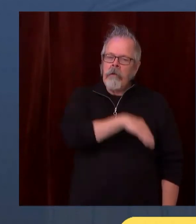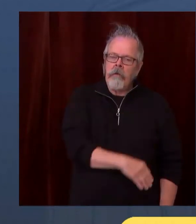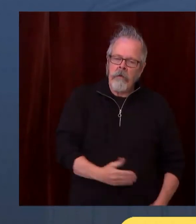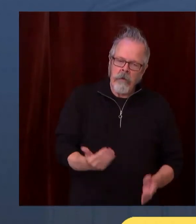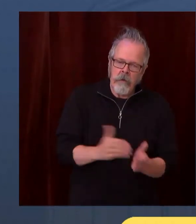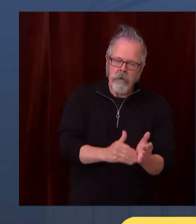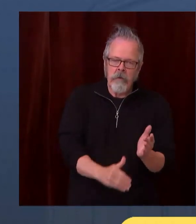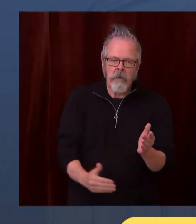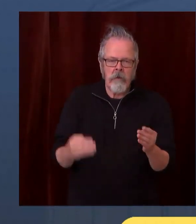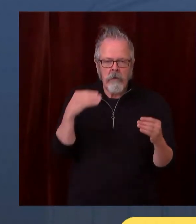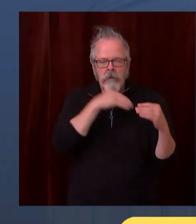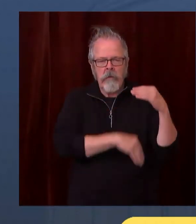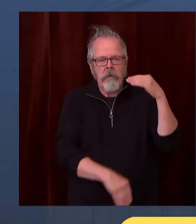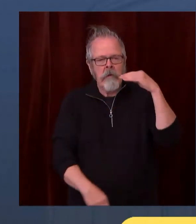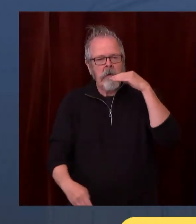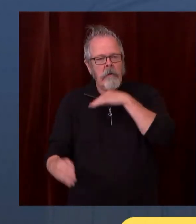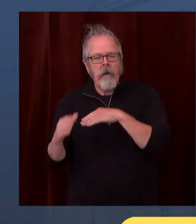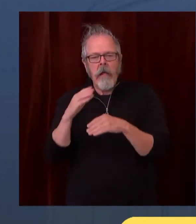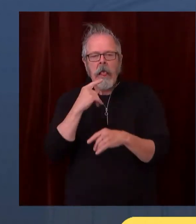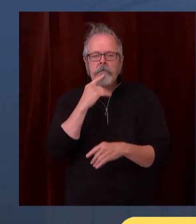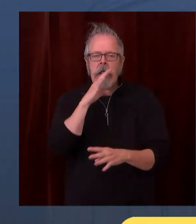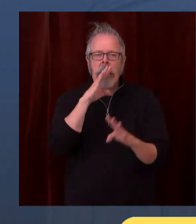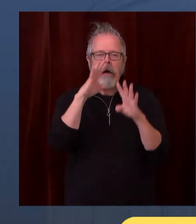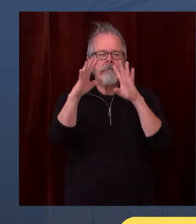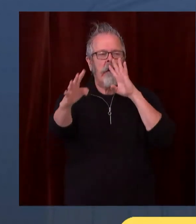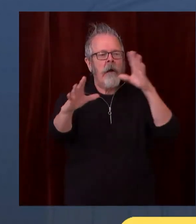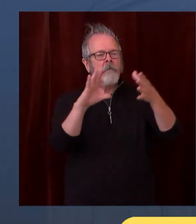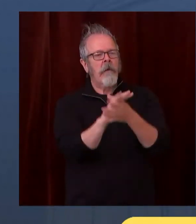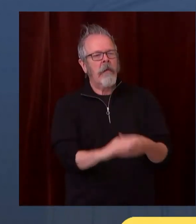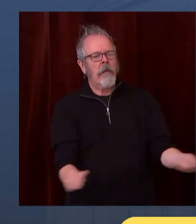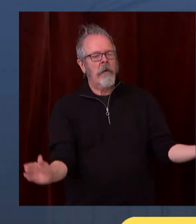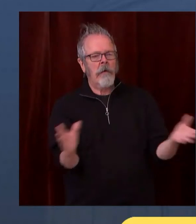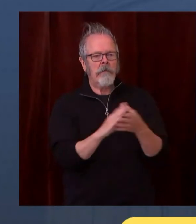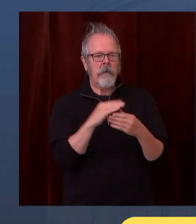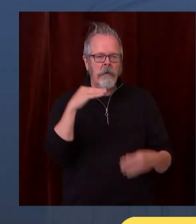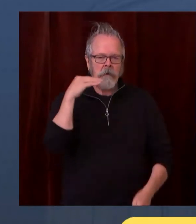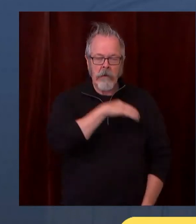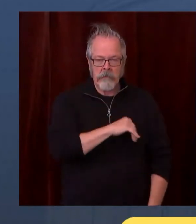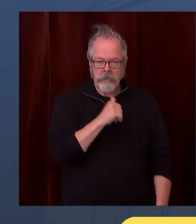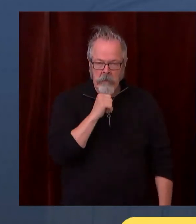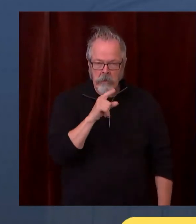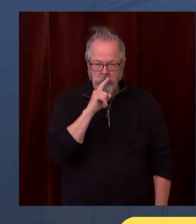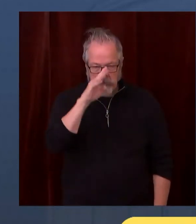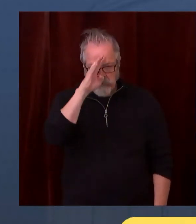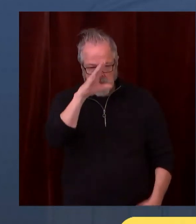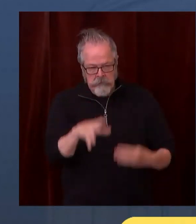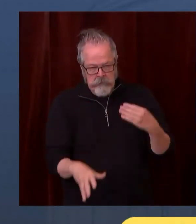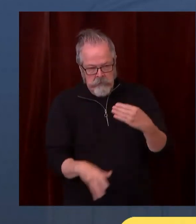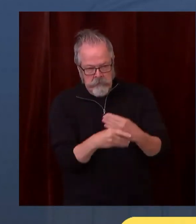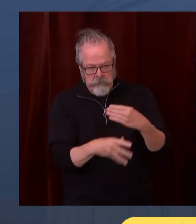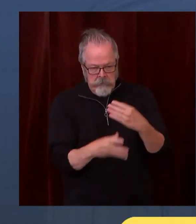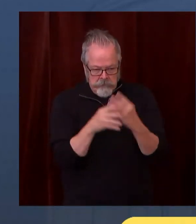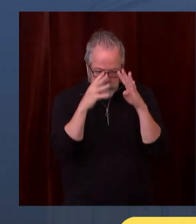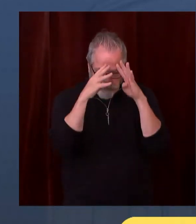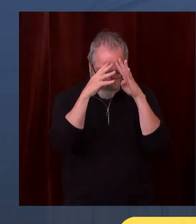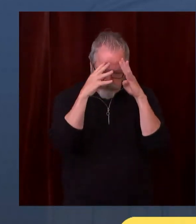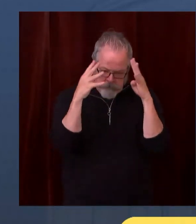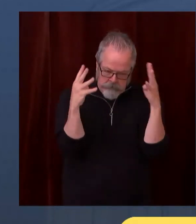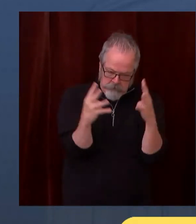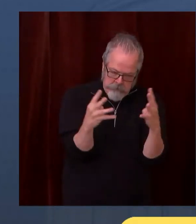today could change tomorrow. We need a judicial decree ordering him to not disable the Postal